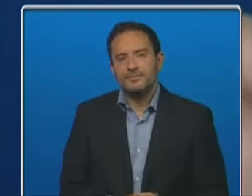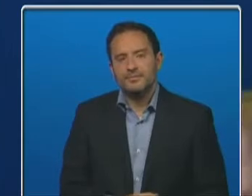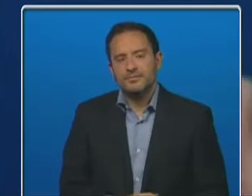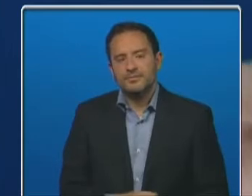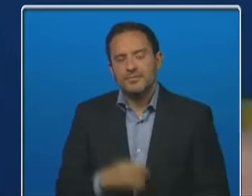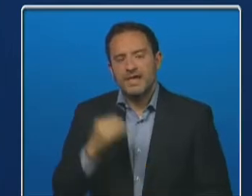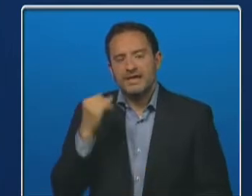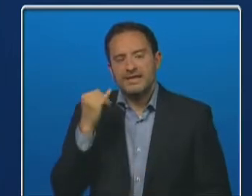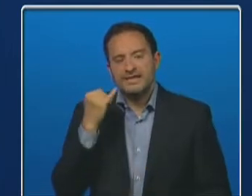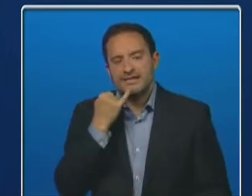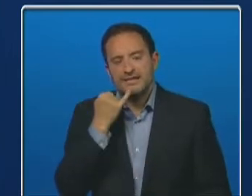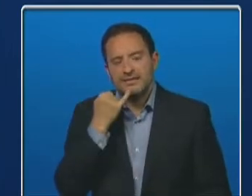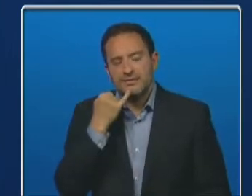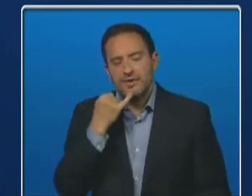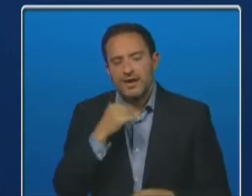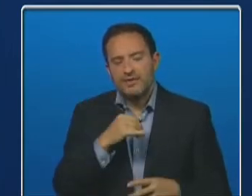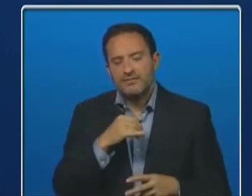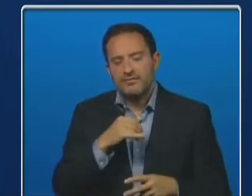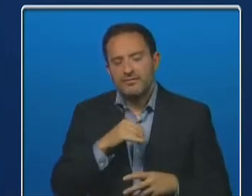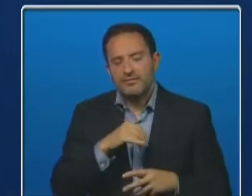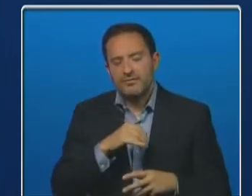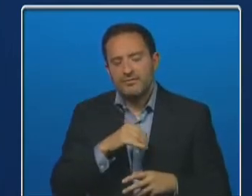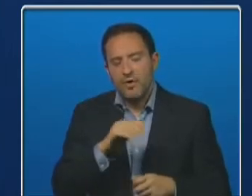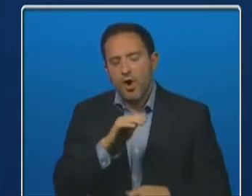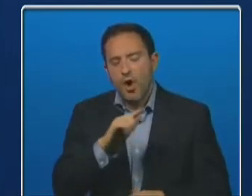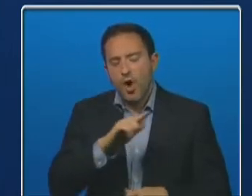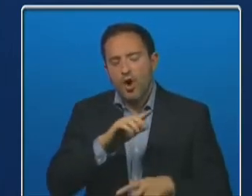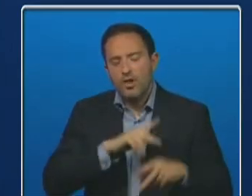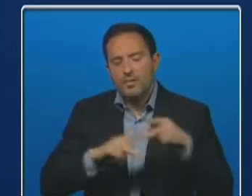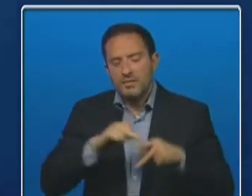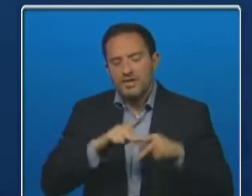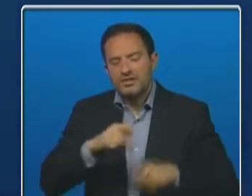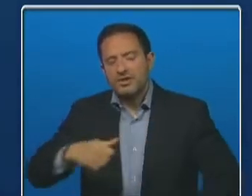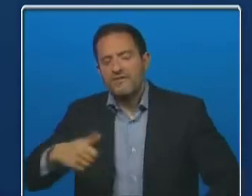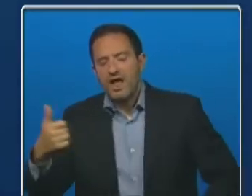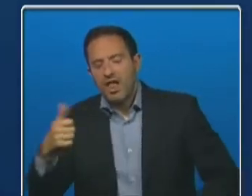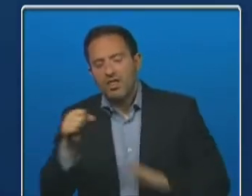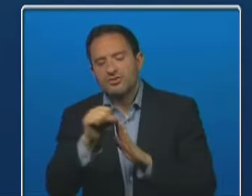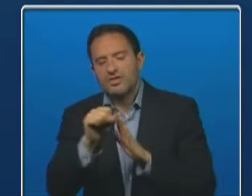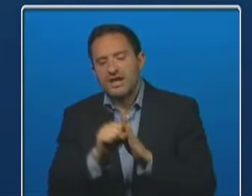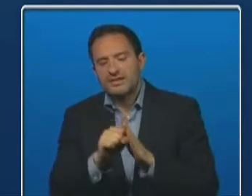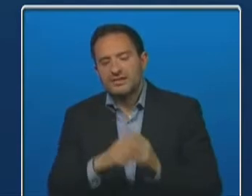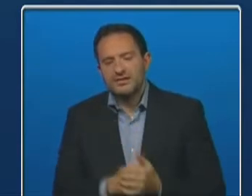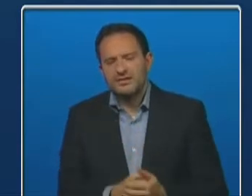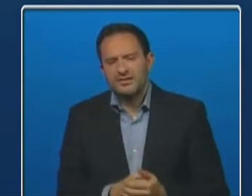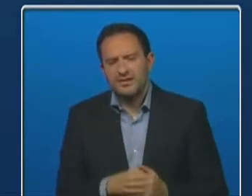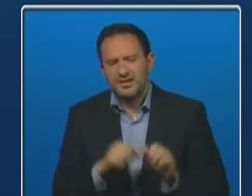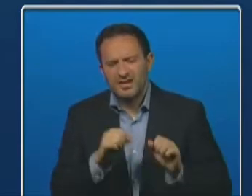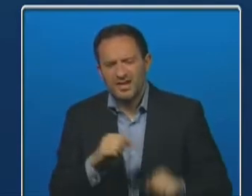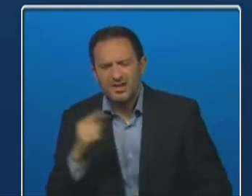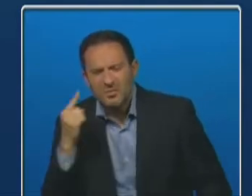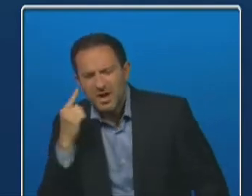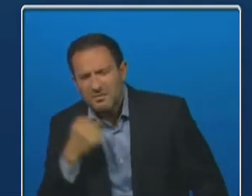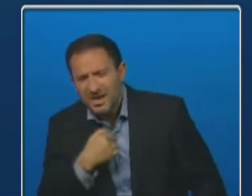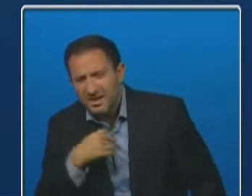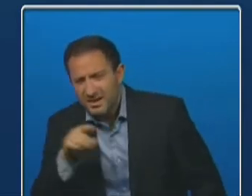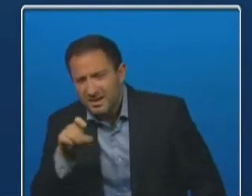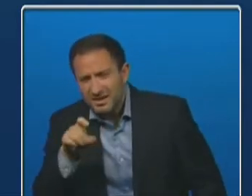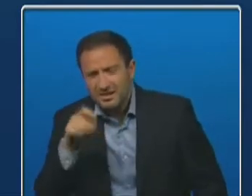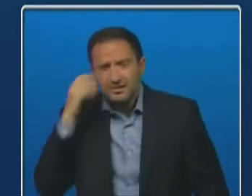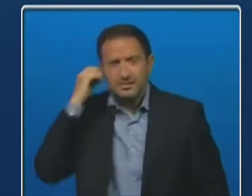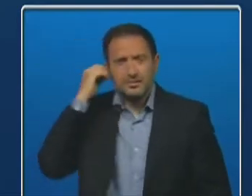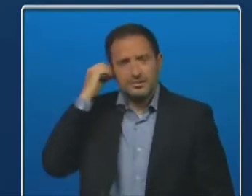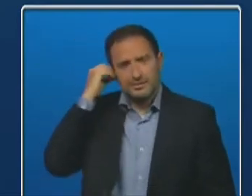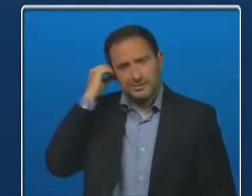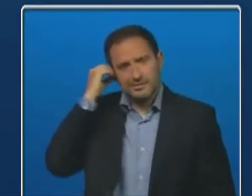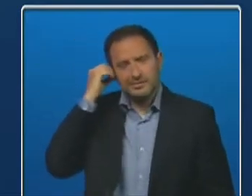hold the population of all other states constant. Wait, can you still hear me? Sorry. We